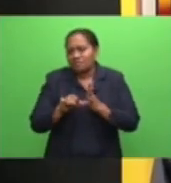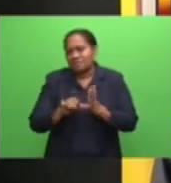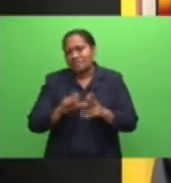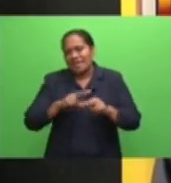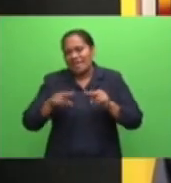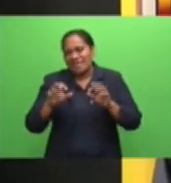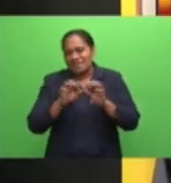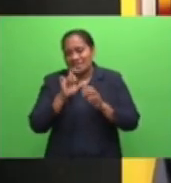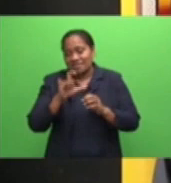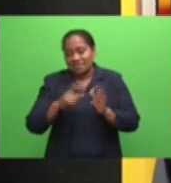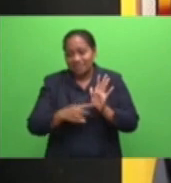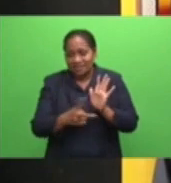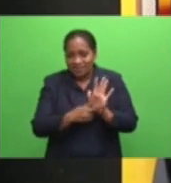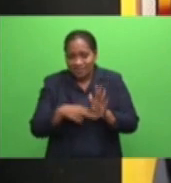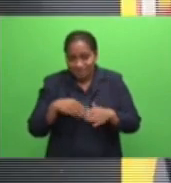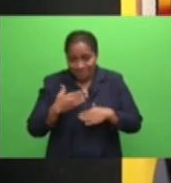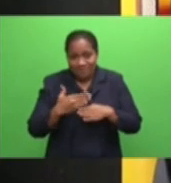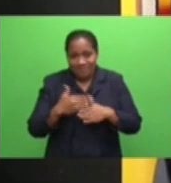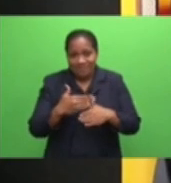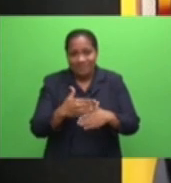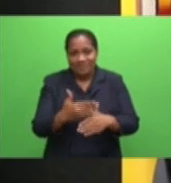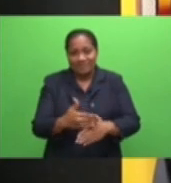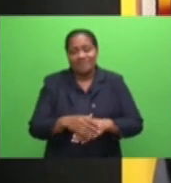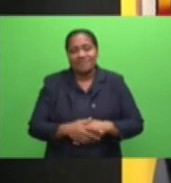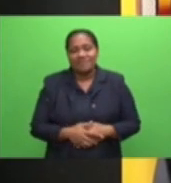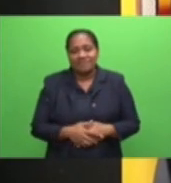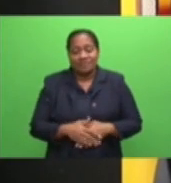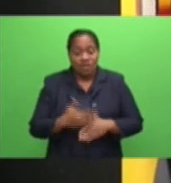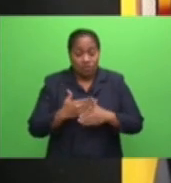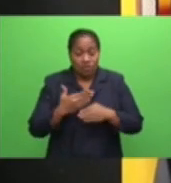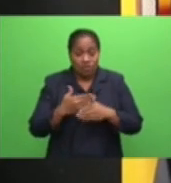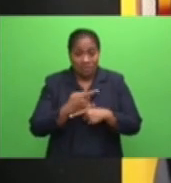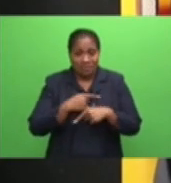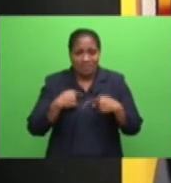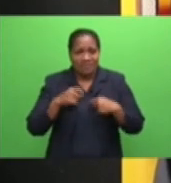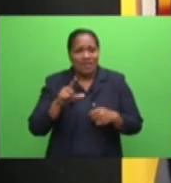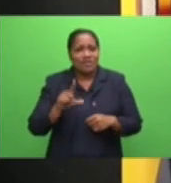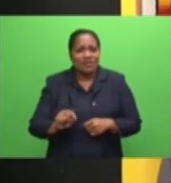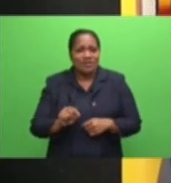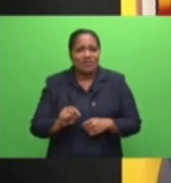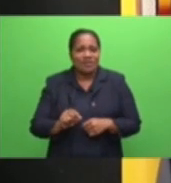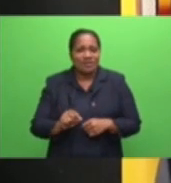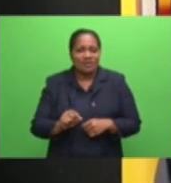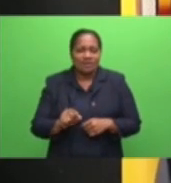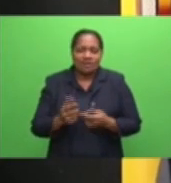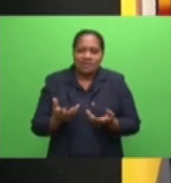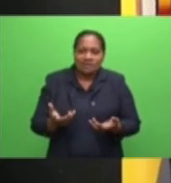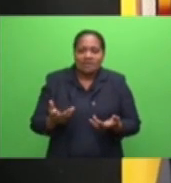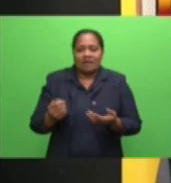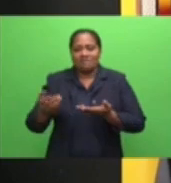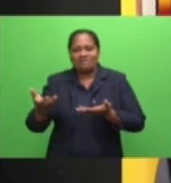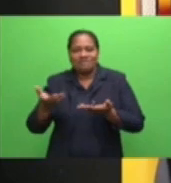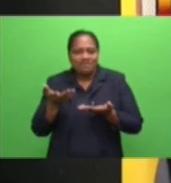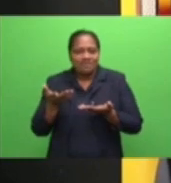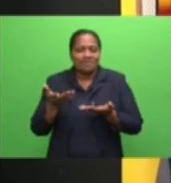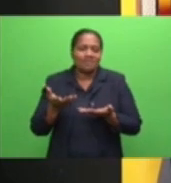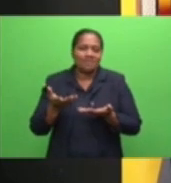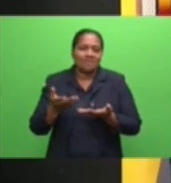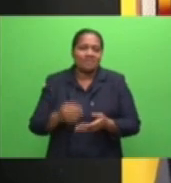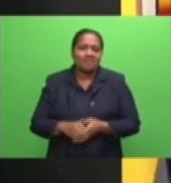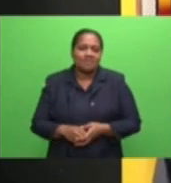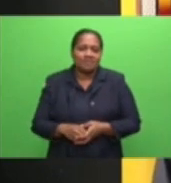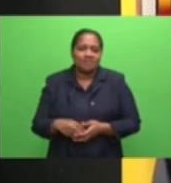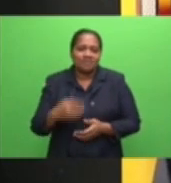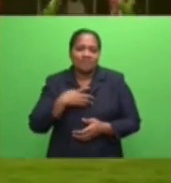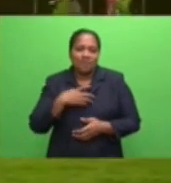working, and the work that we're doing to bring a little bit more entertainment